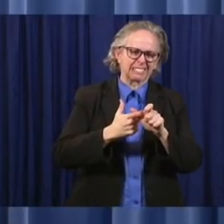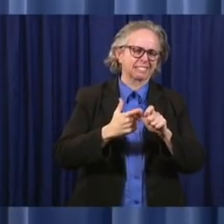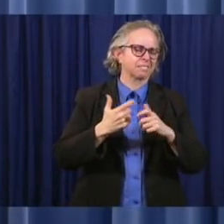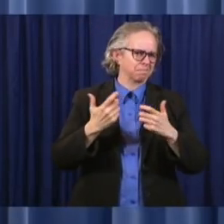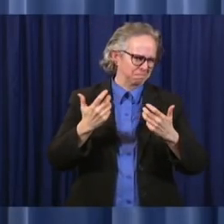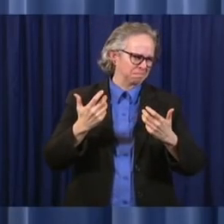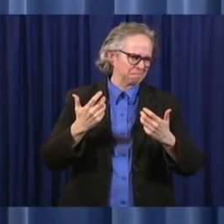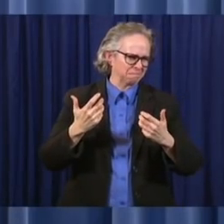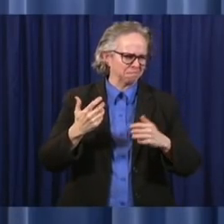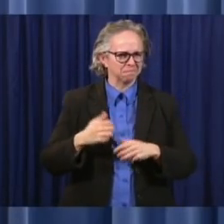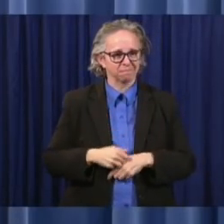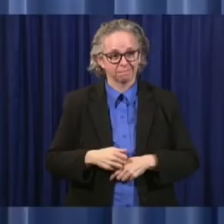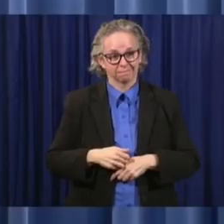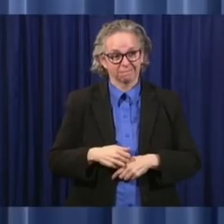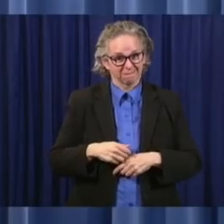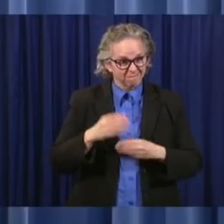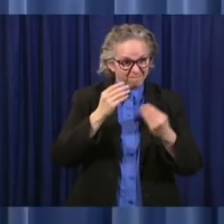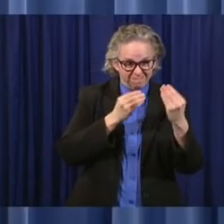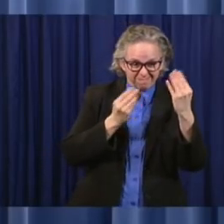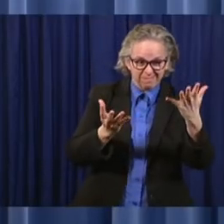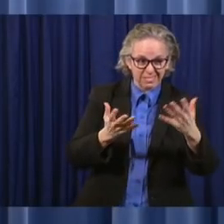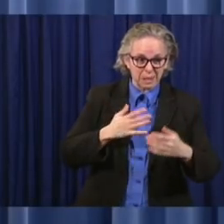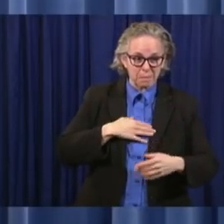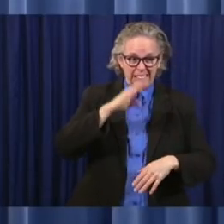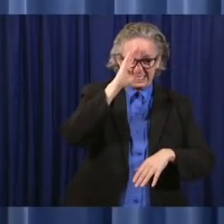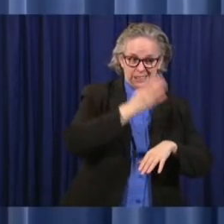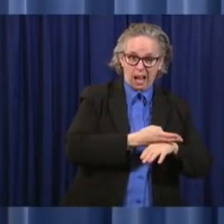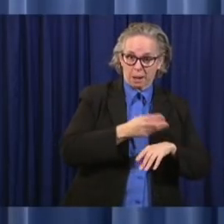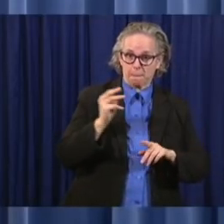our son, Mark, who ran for the College of Worcester.